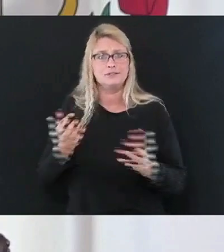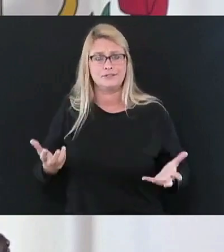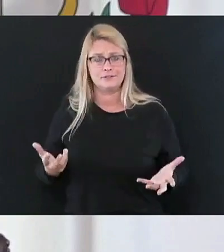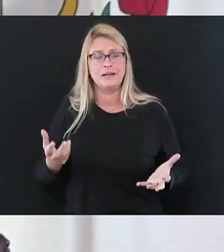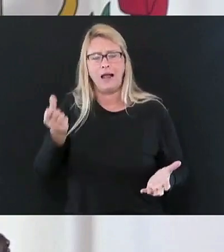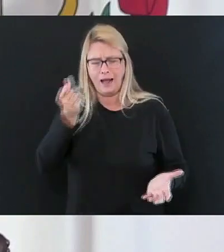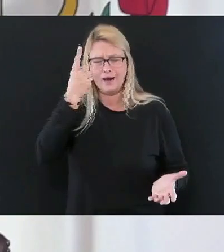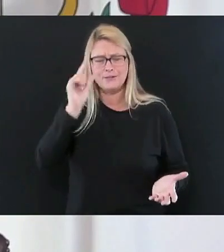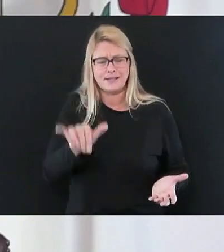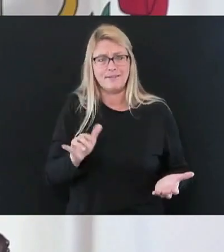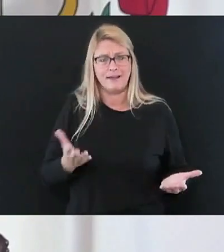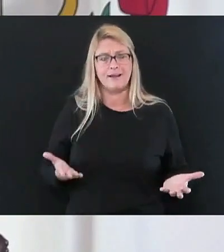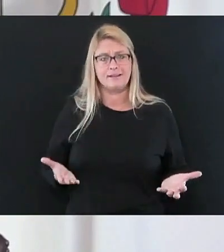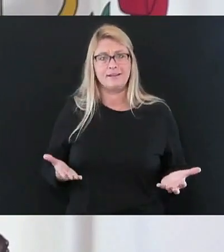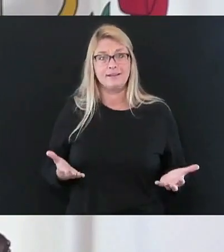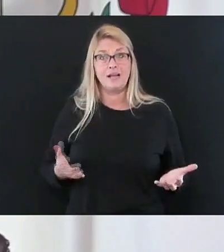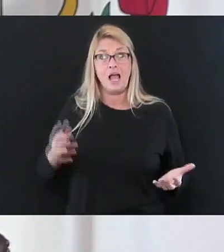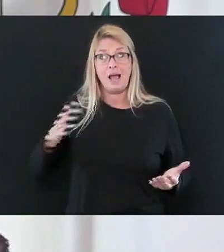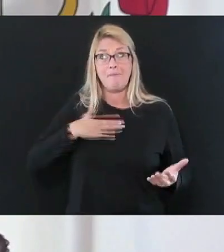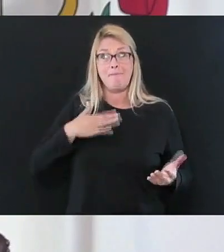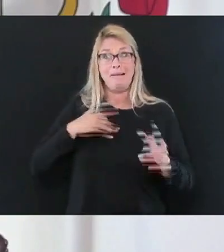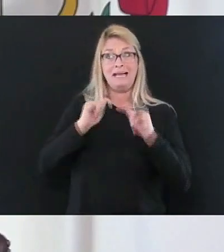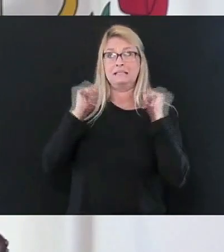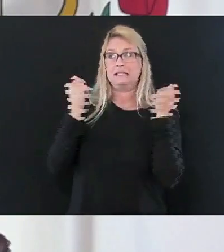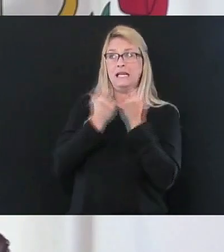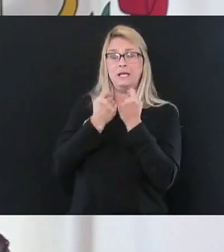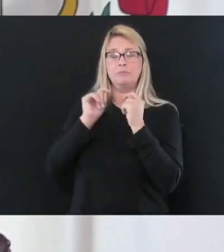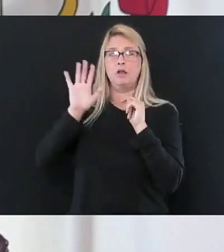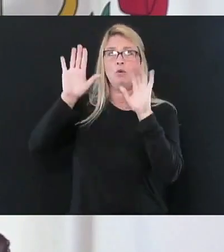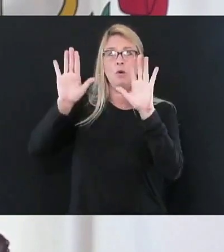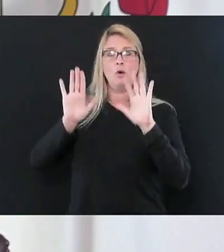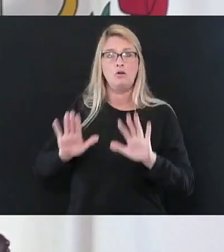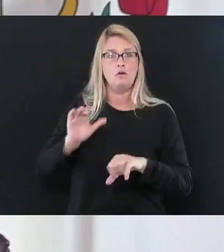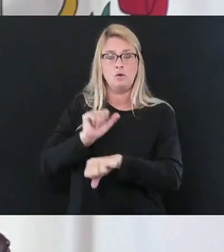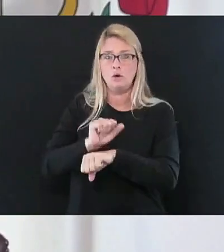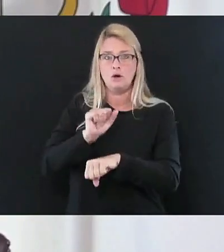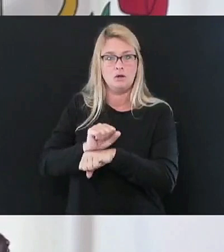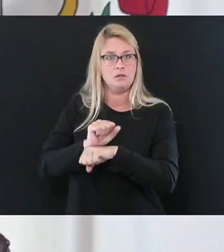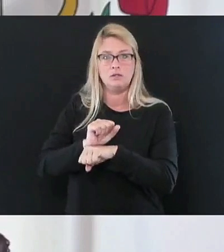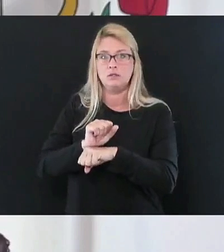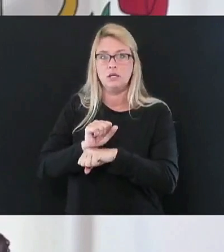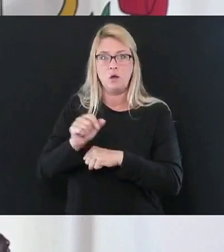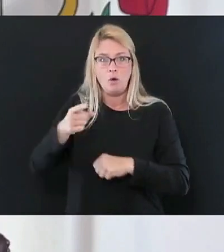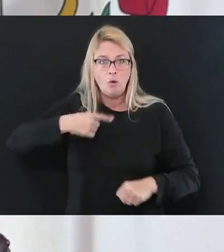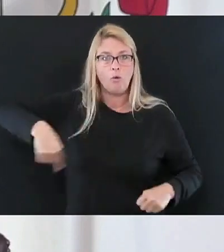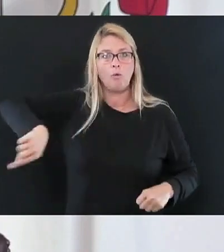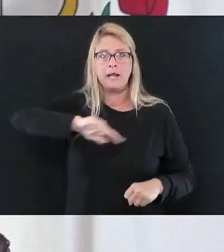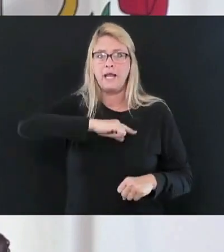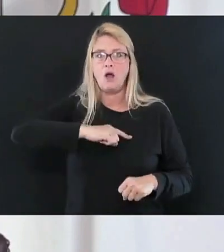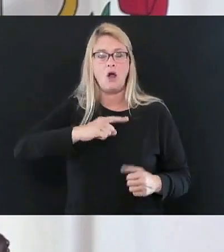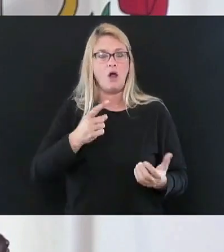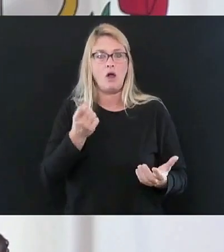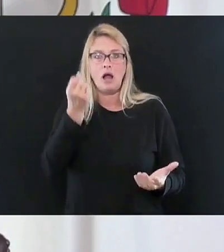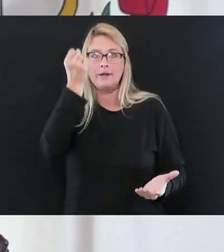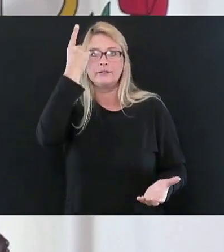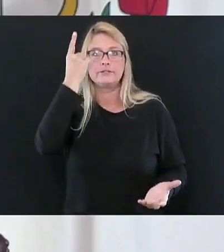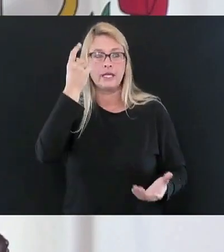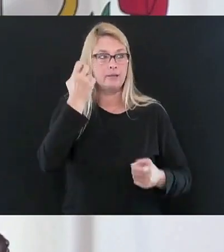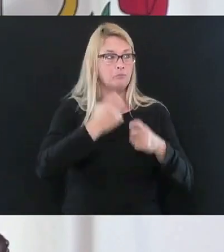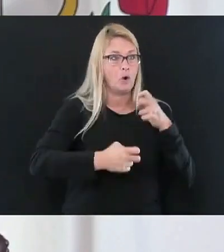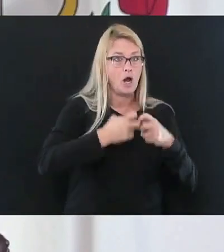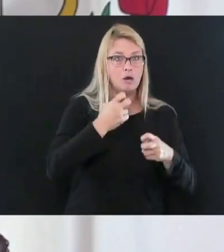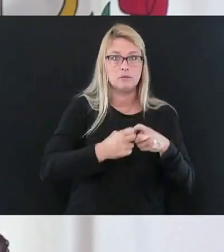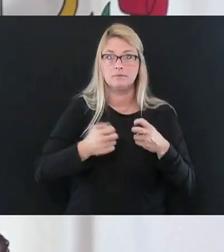truly, these experts are doing a heck of a job. Everybody here sympathizes with the problems,